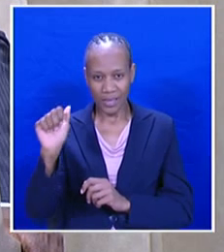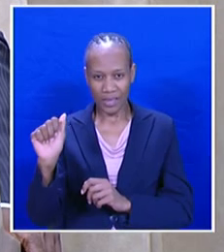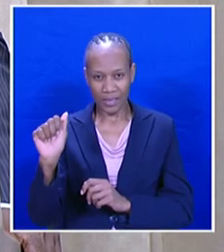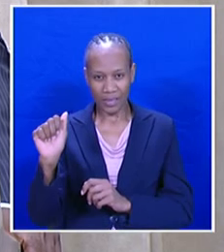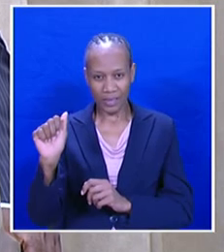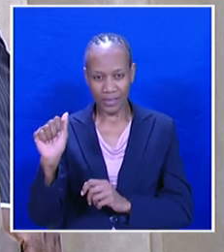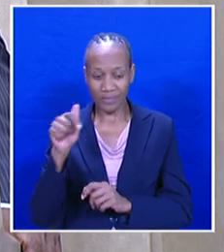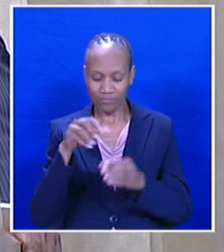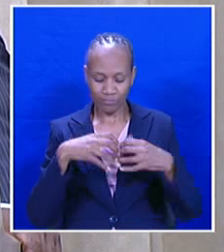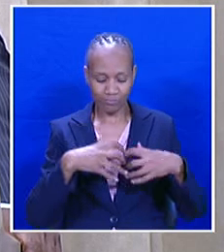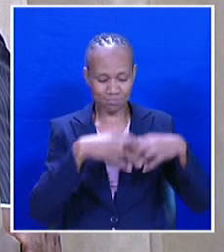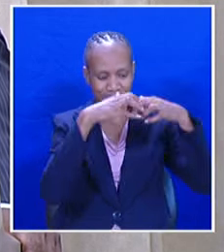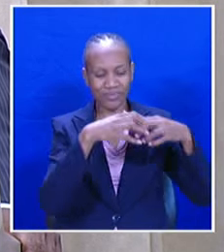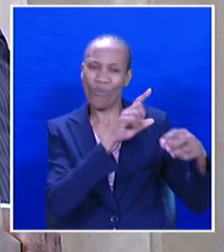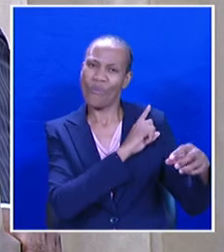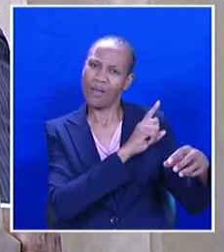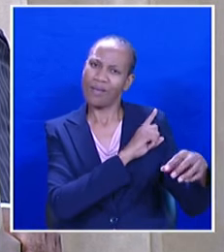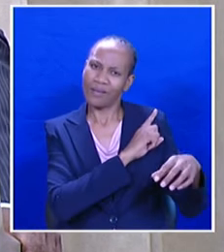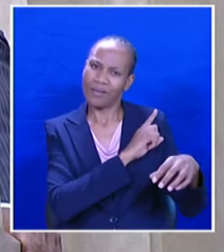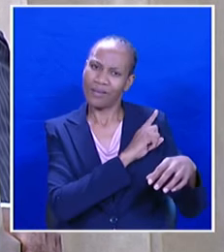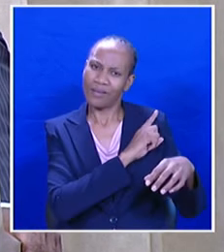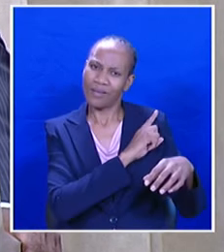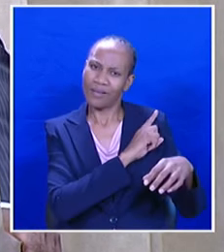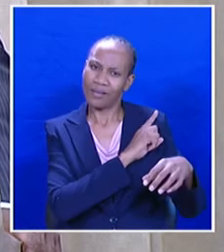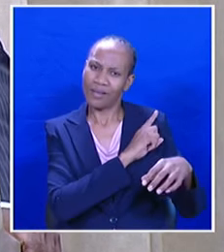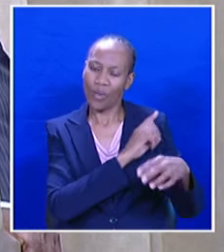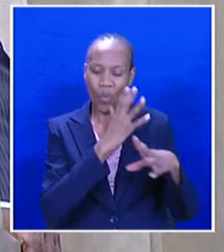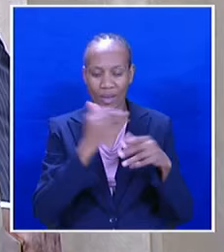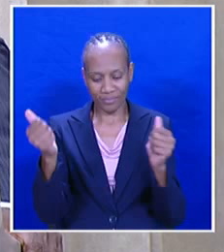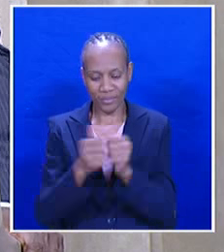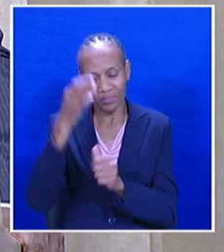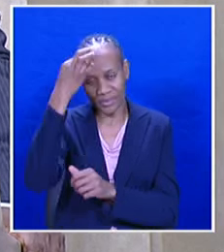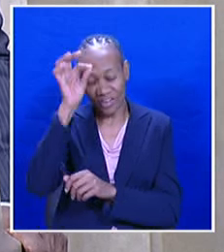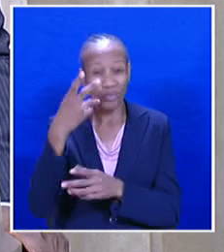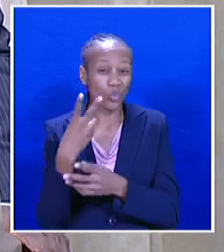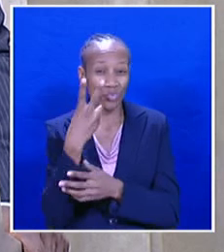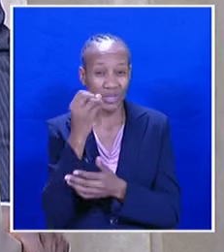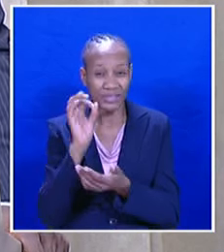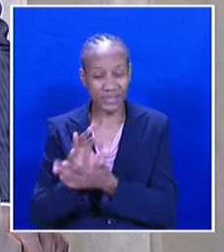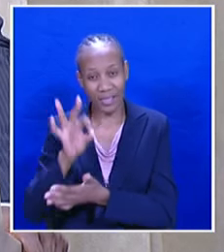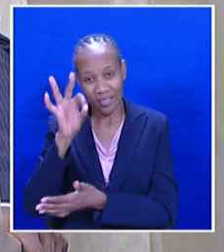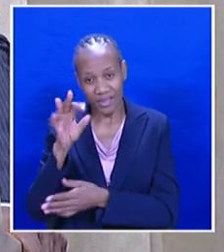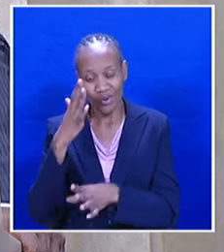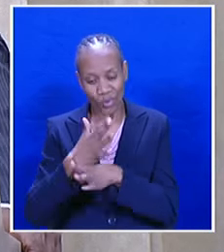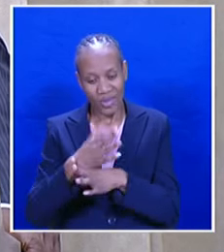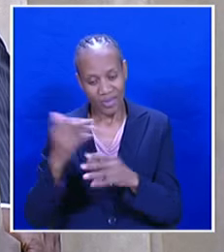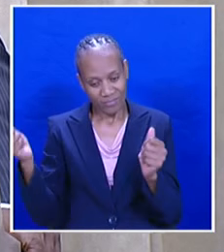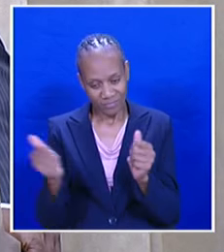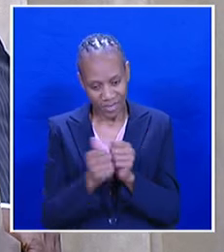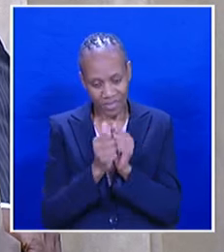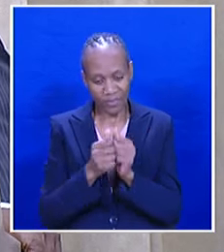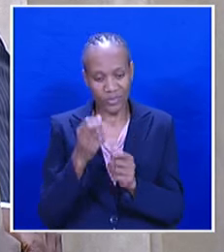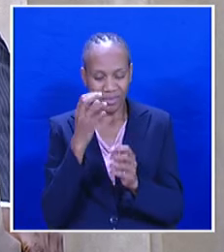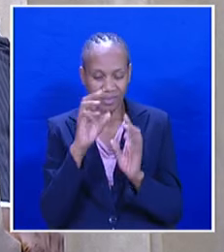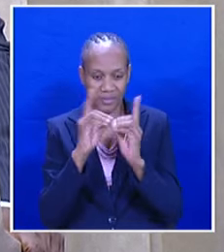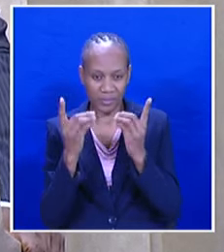component in the year 2013 under the authority of the Minister of International Relations and Cooperation.